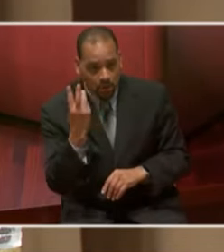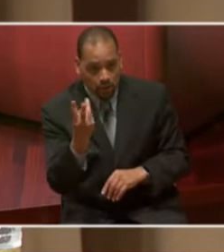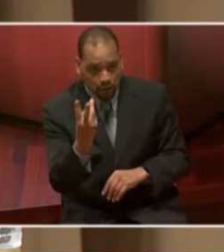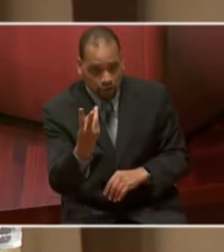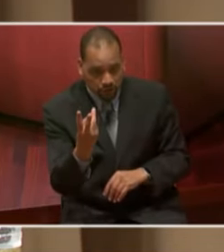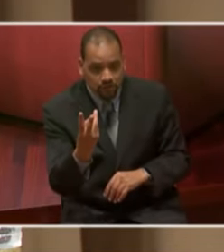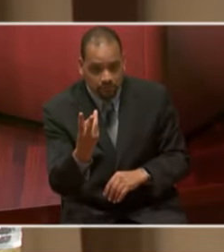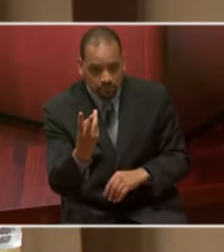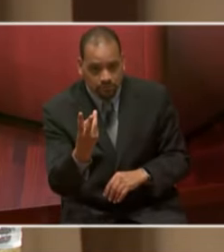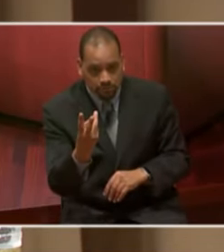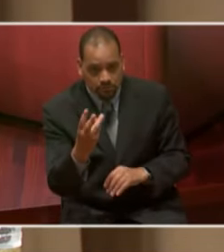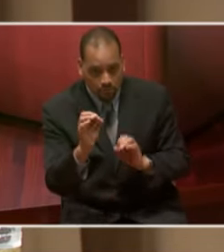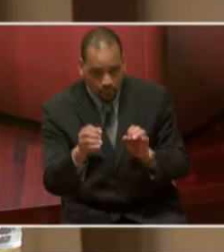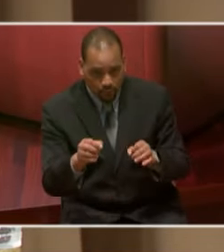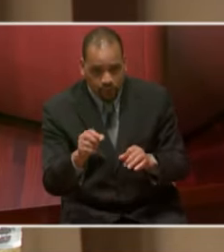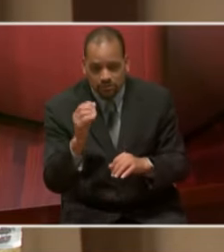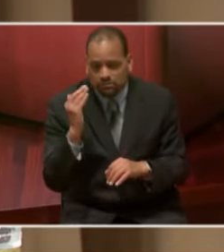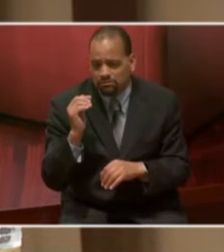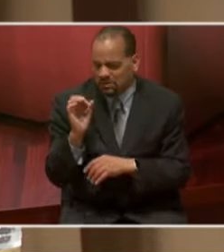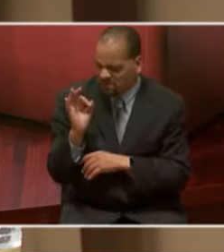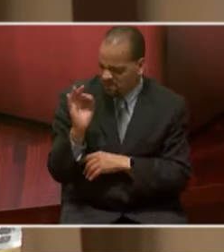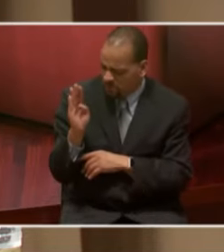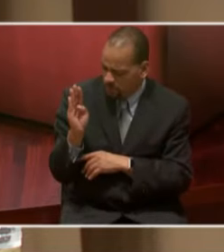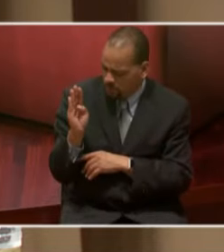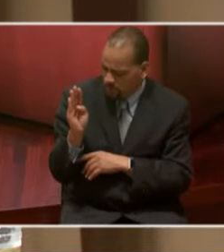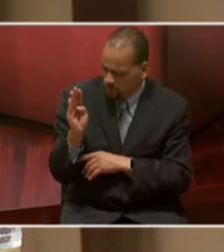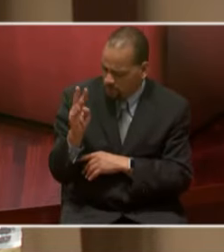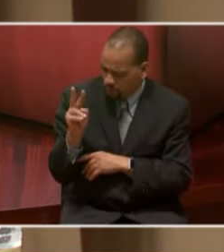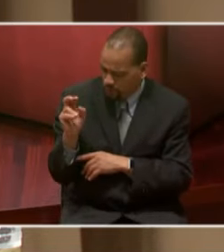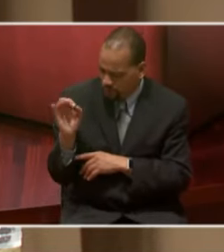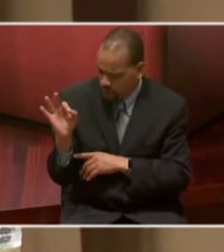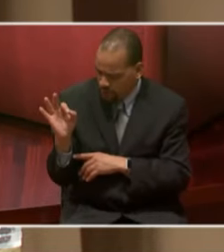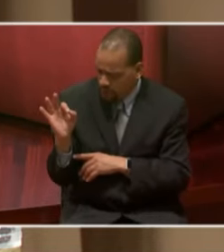house. Not just the American house, but the world house.